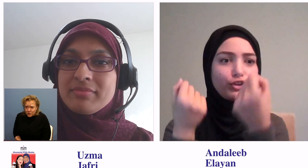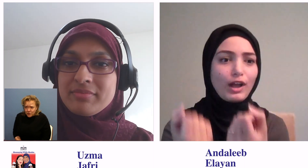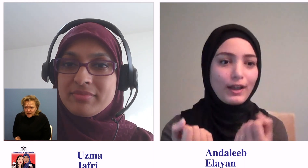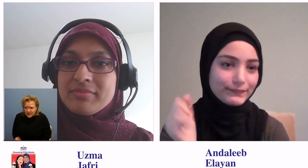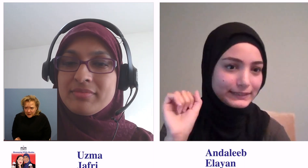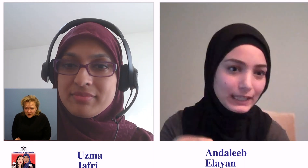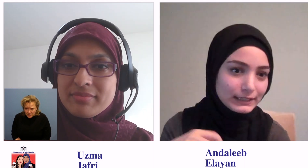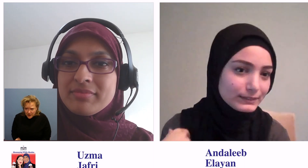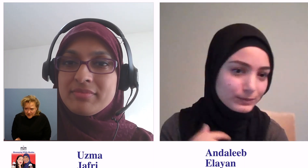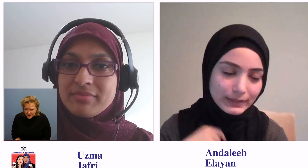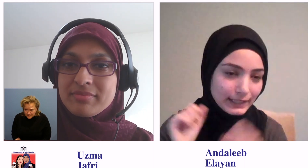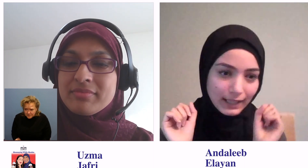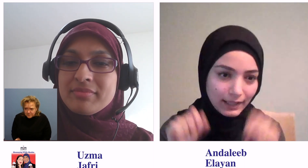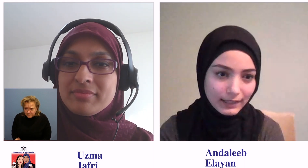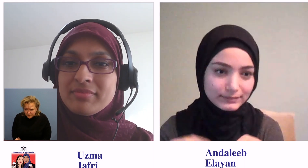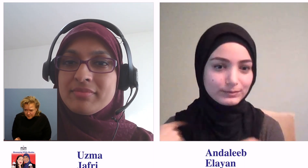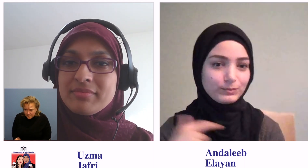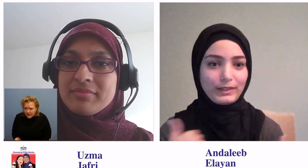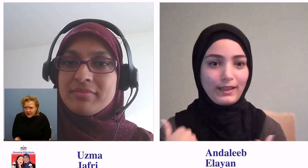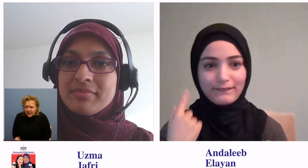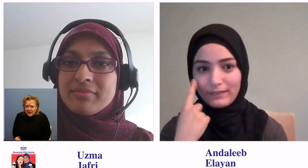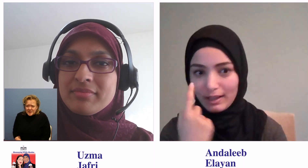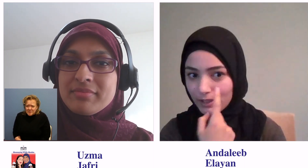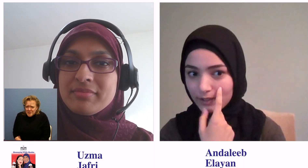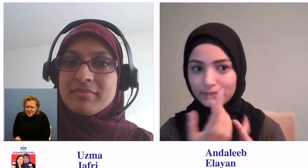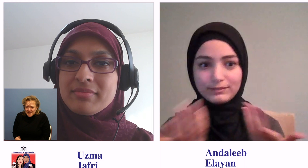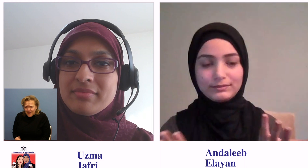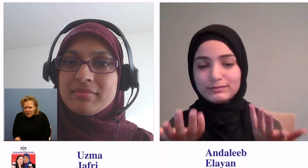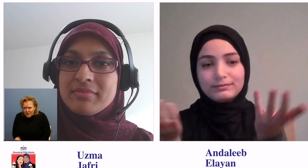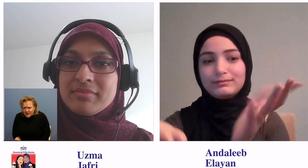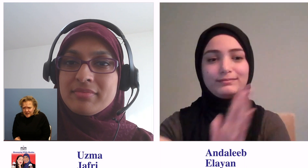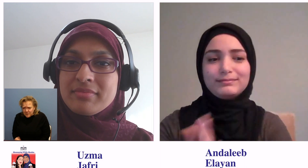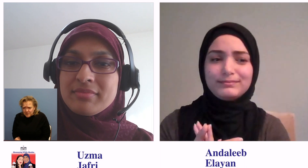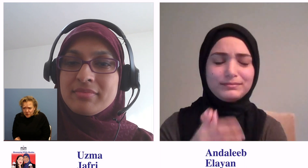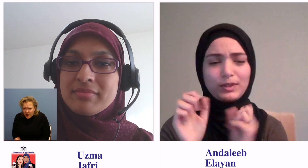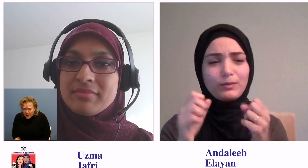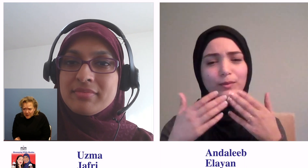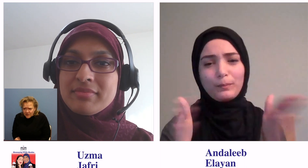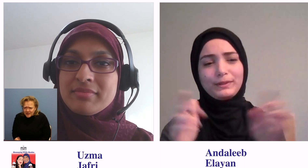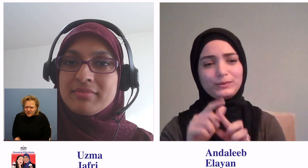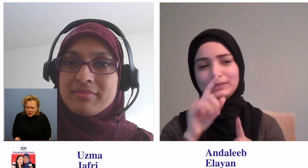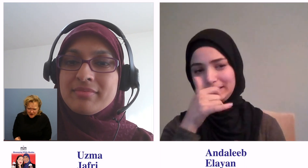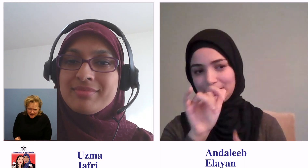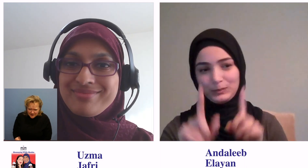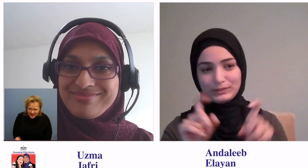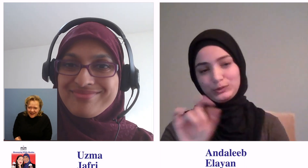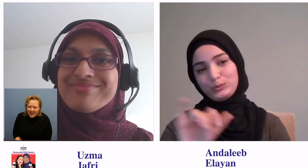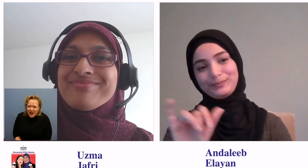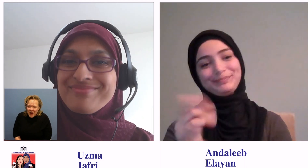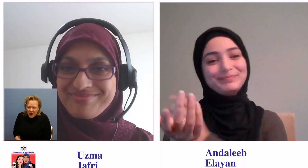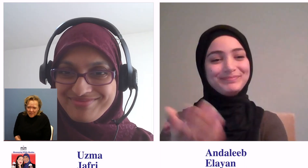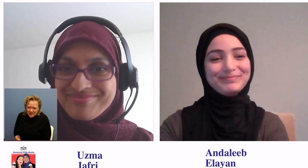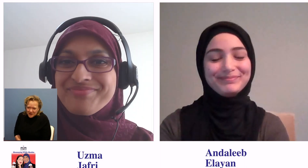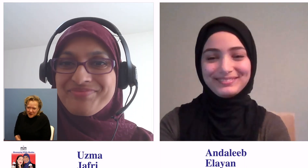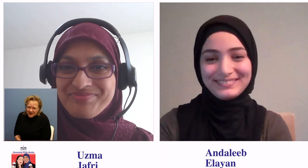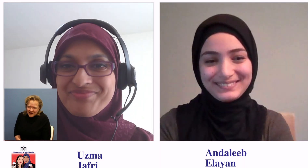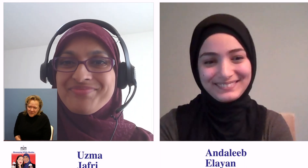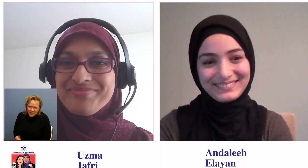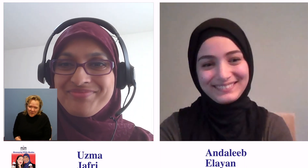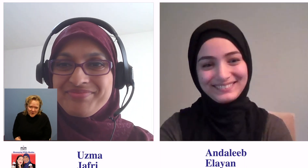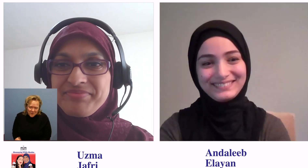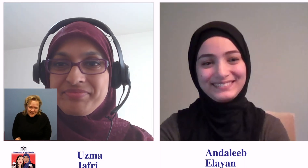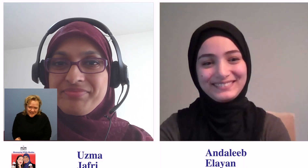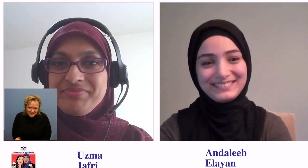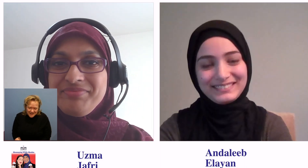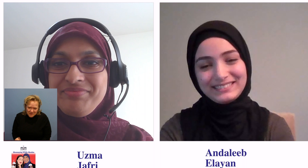communicate through sign language directly. Sometimes people say, oh, can deaf people drive? Yes, of course we can. Um, you know, and